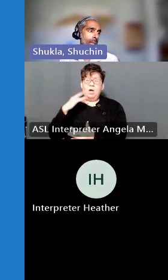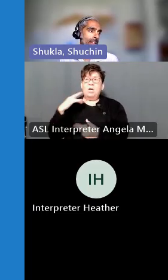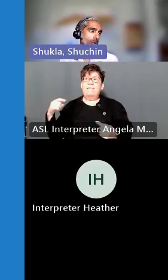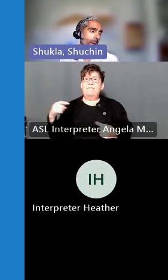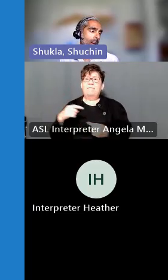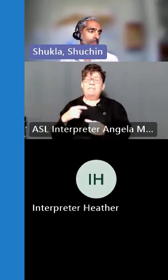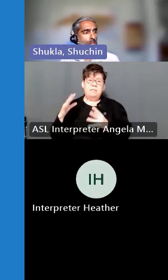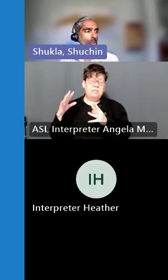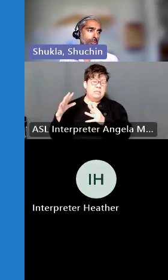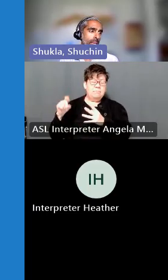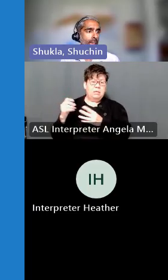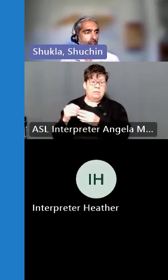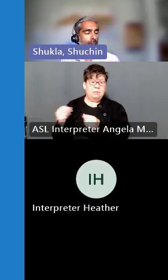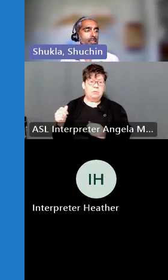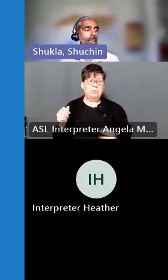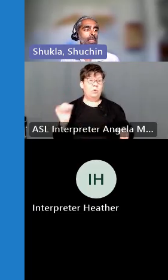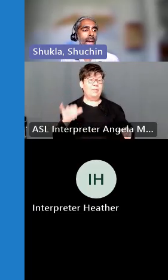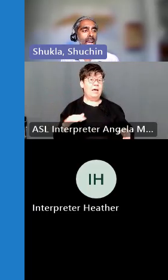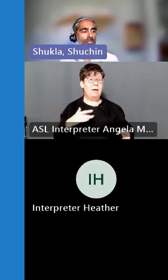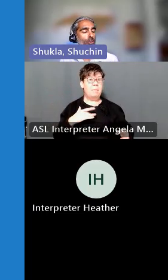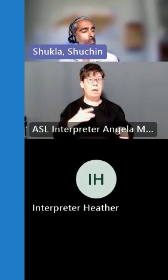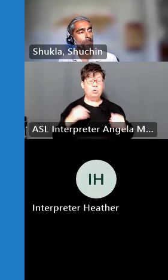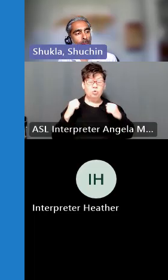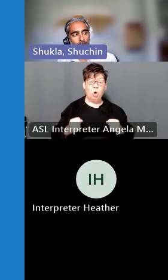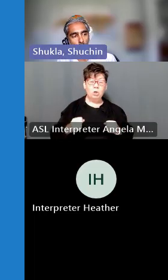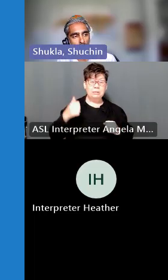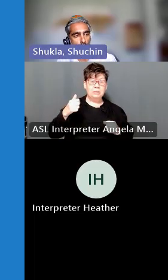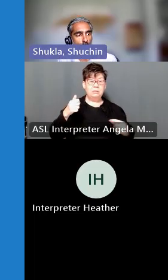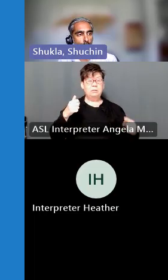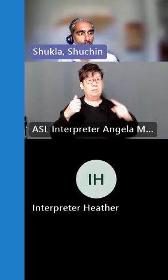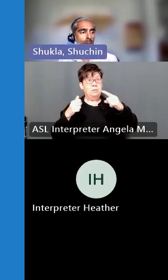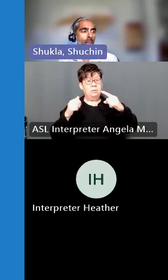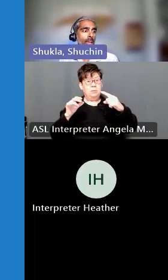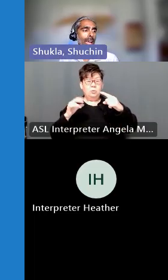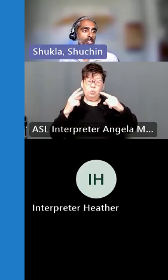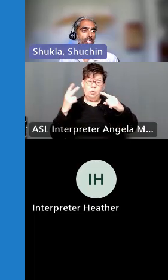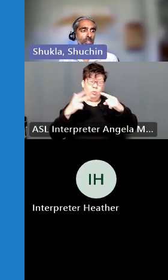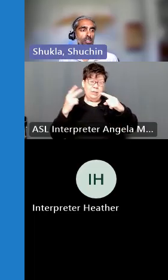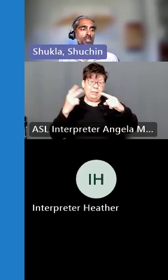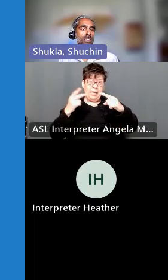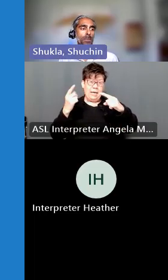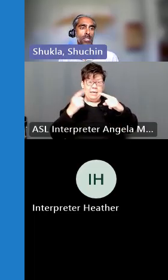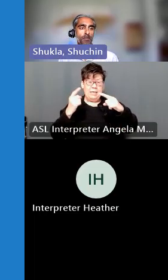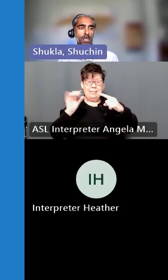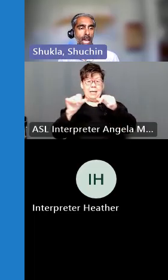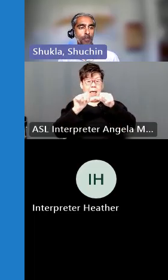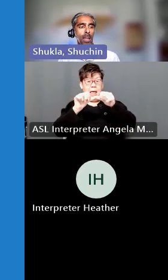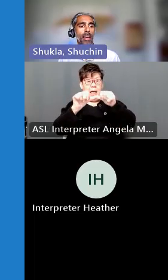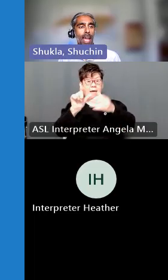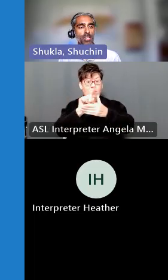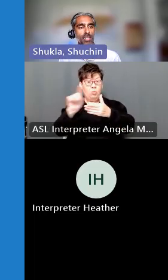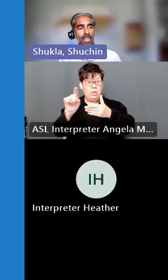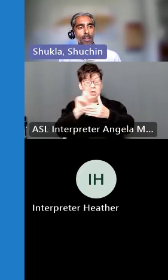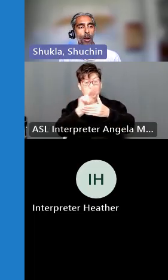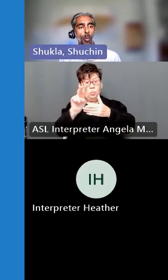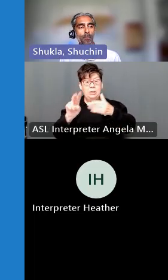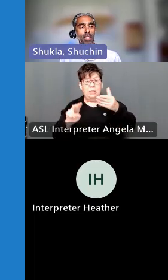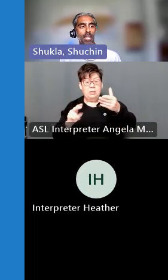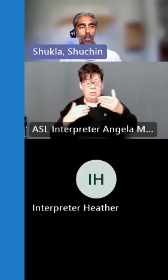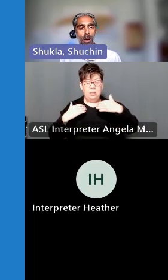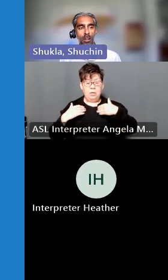And that, peaks around 2 to 3 days. It lasts for maybe a week or two as those physical symptoms subside. But as